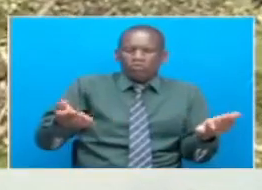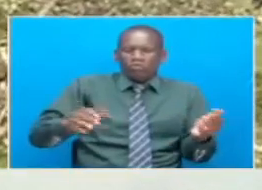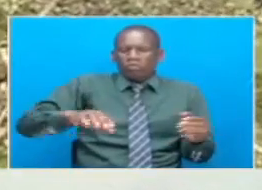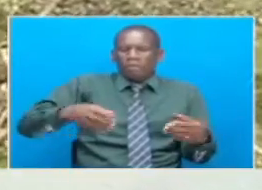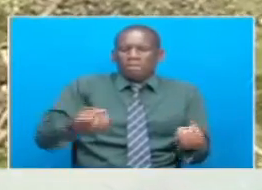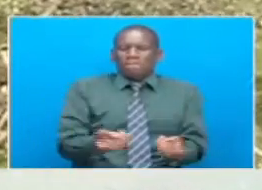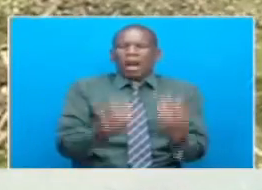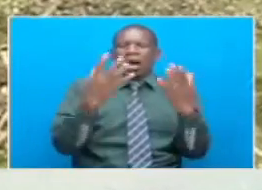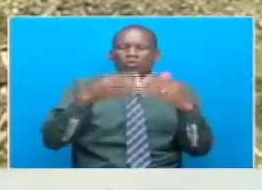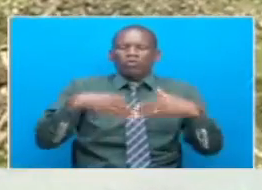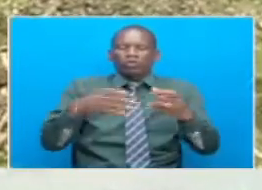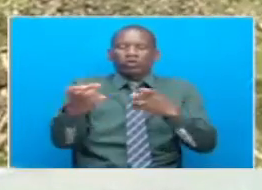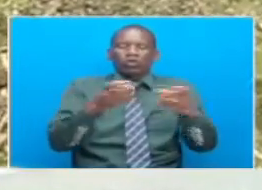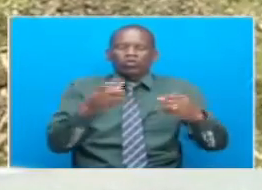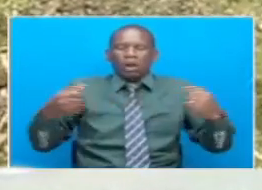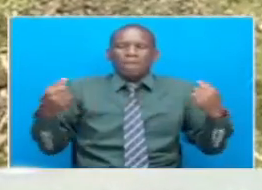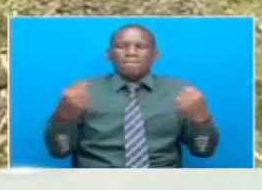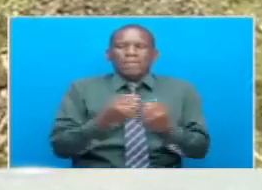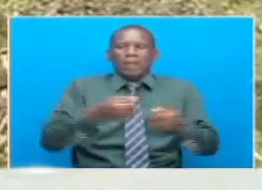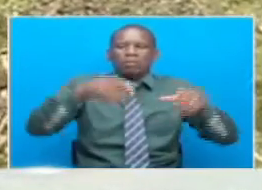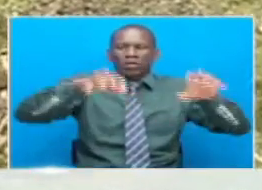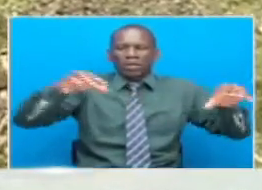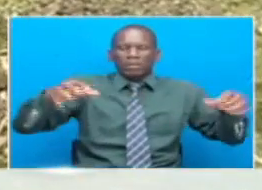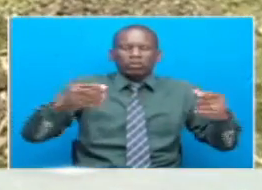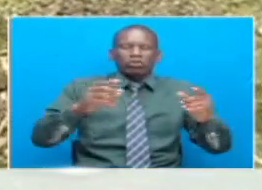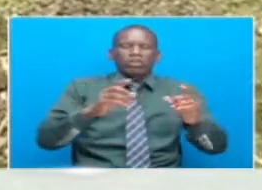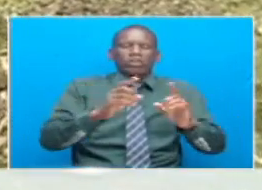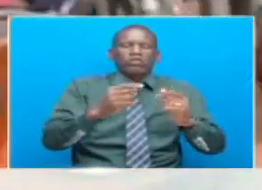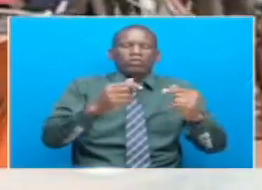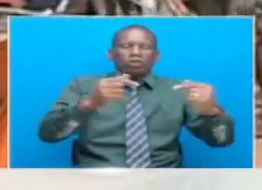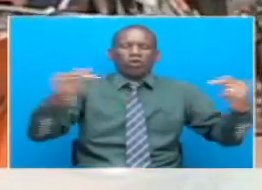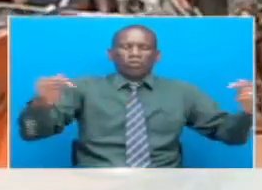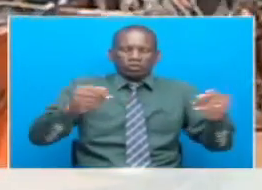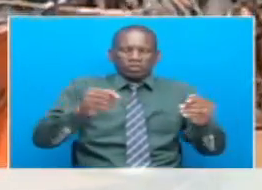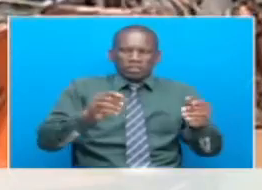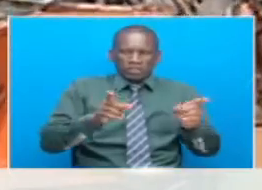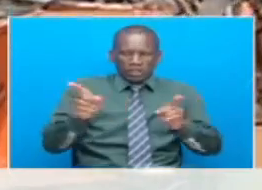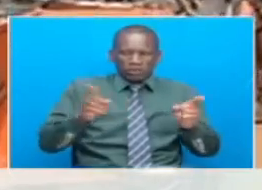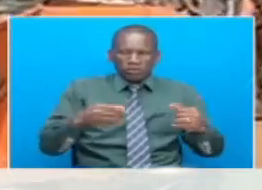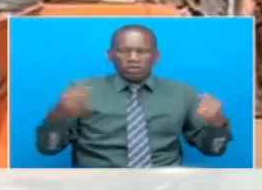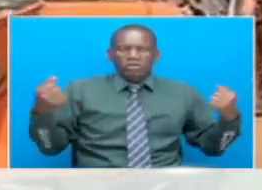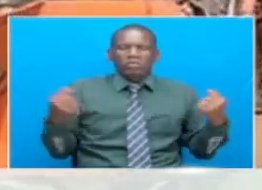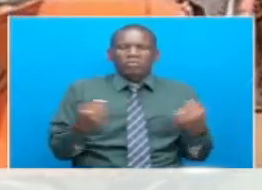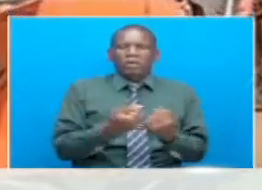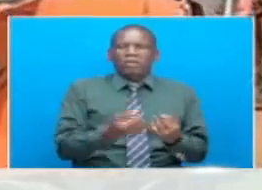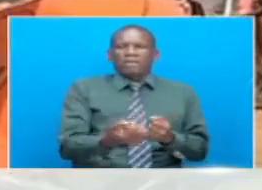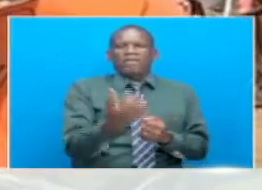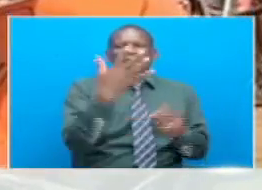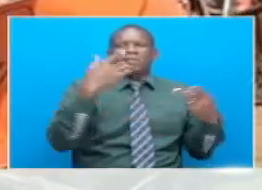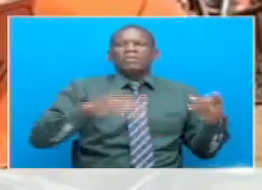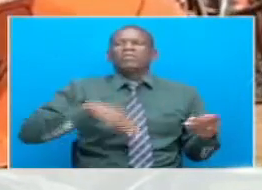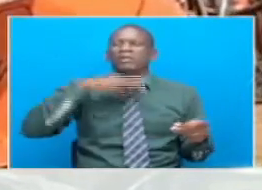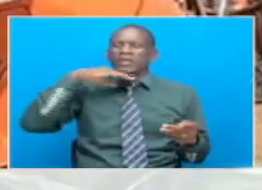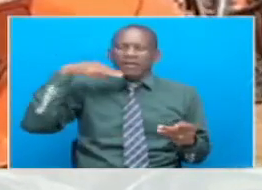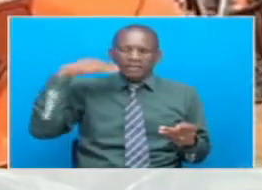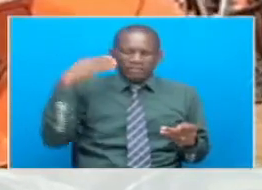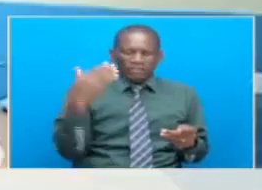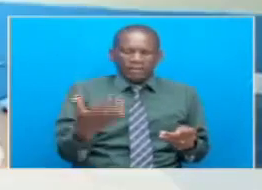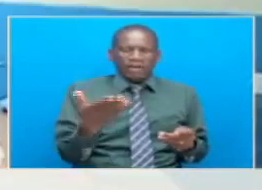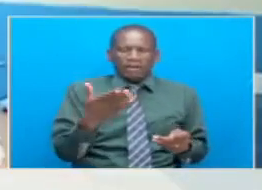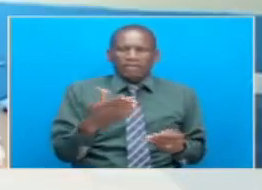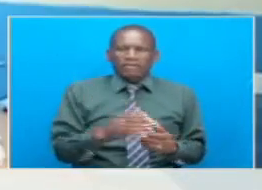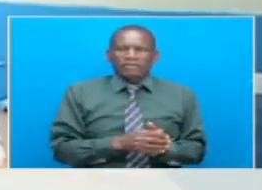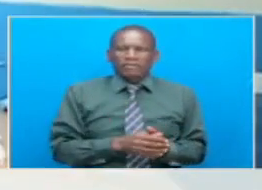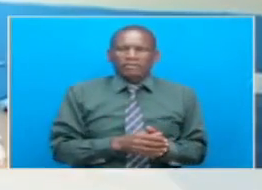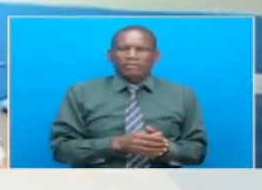the matatu, which was traveling in the opposite direction. The impact killing the 5 there and then.